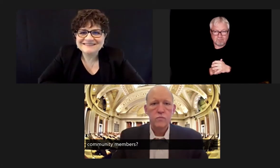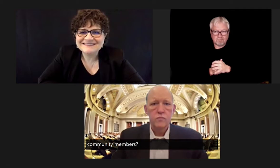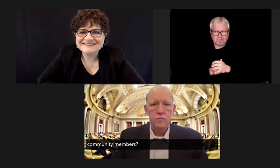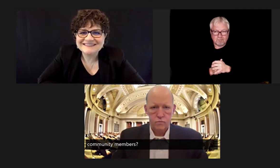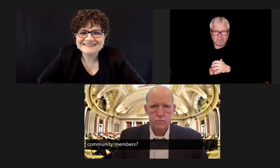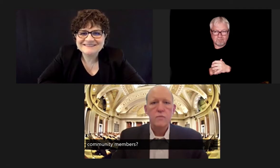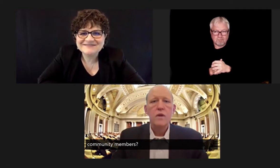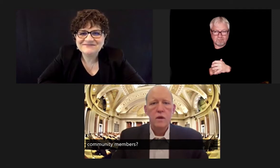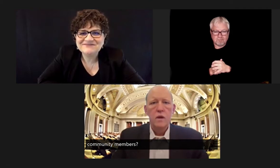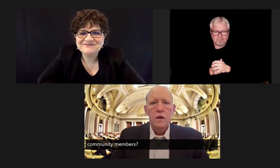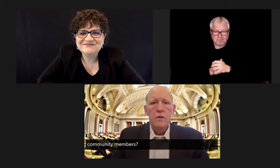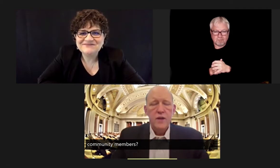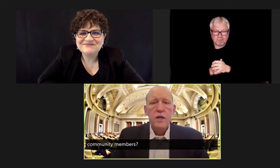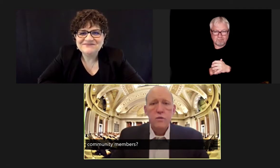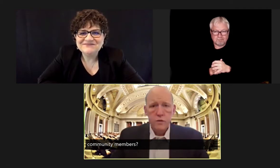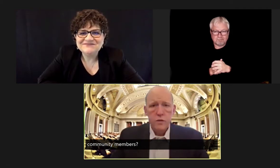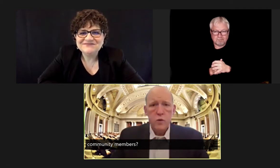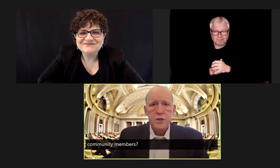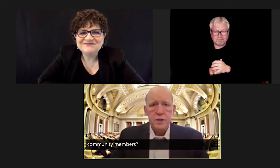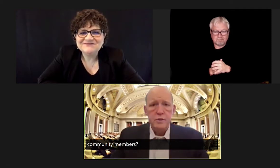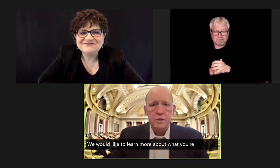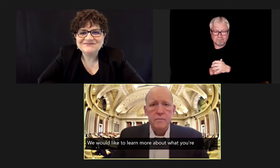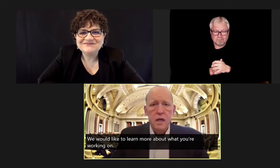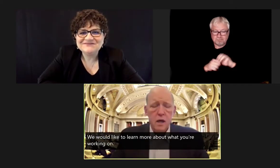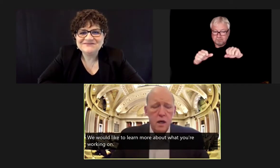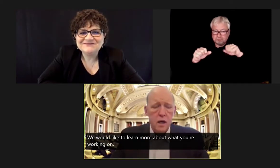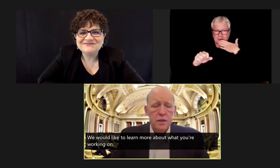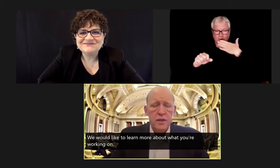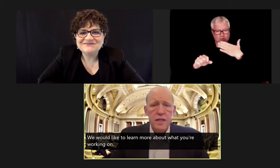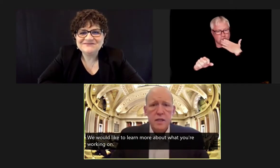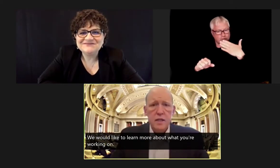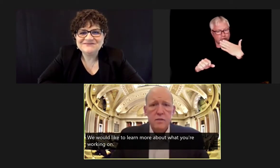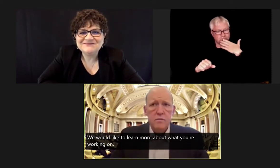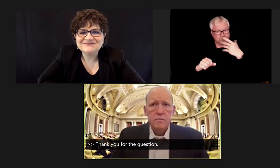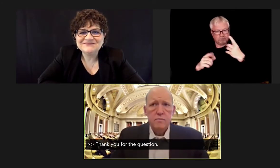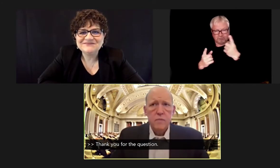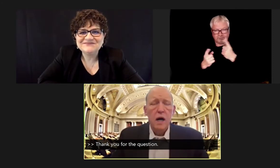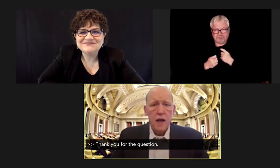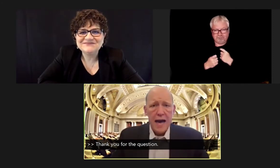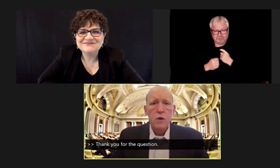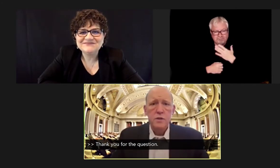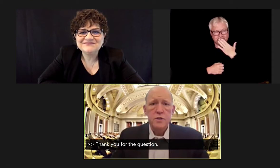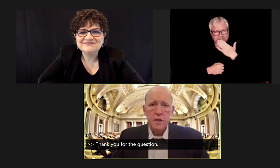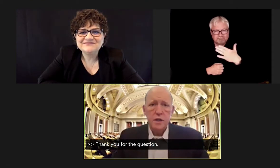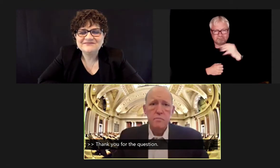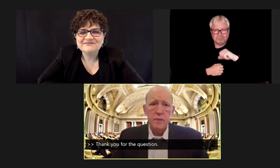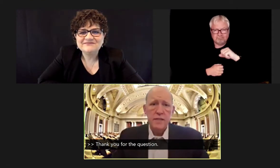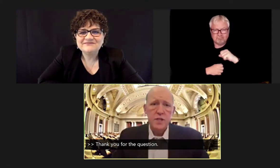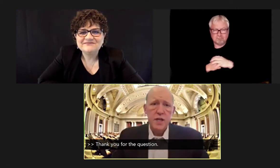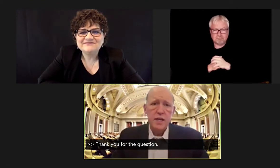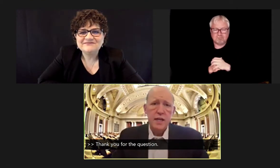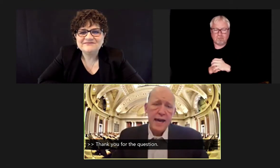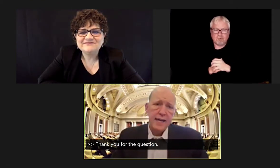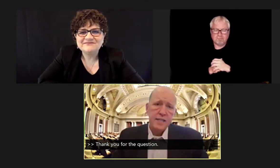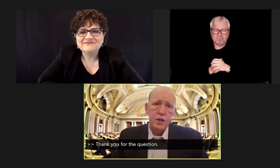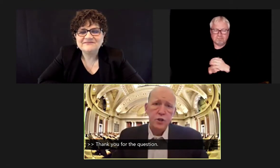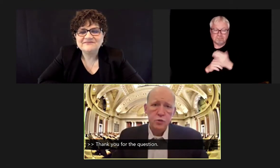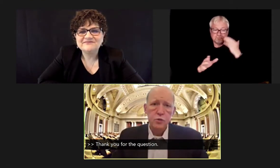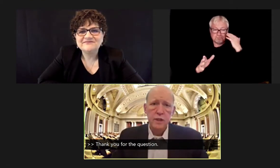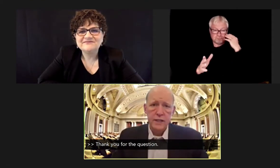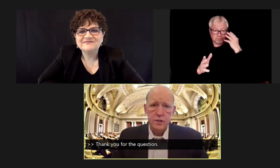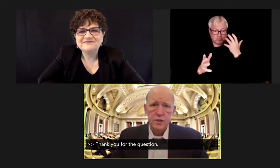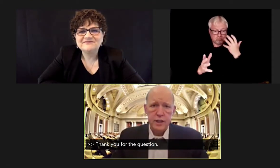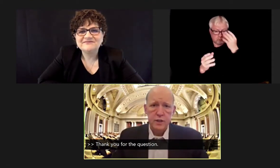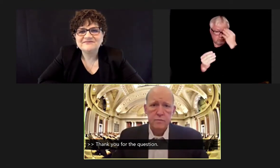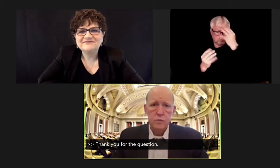working on. Thank you for the question. The I will start by saying, as a